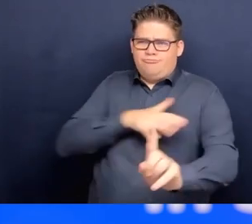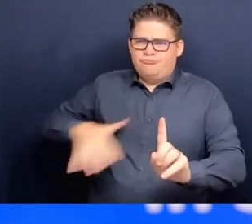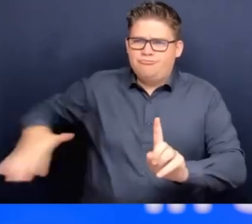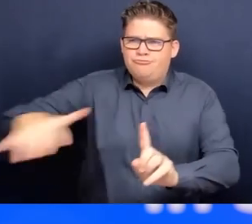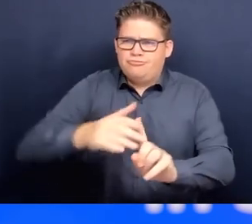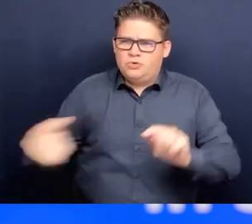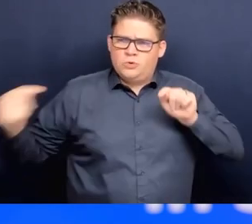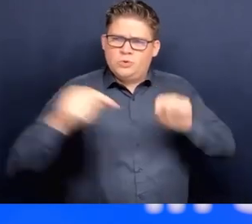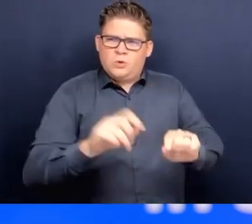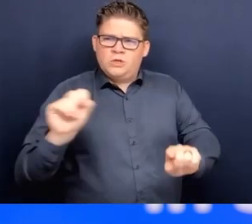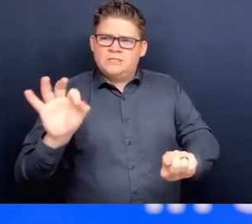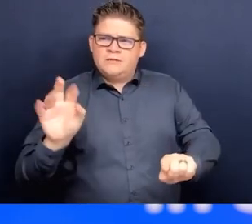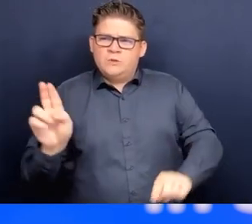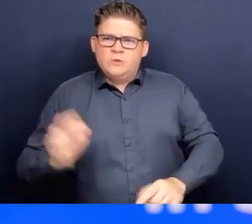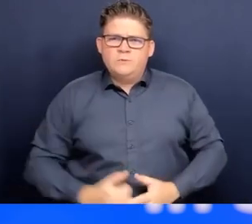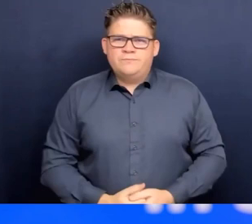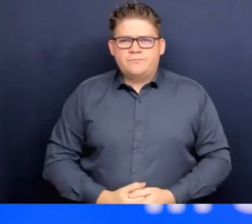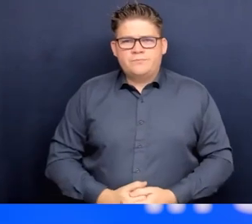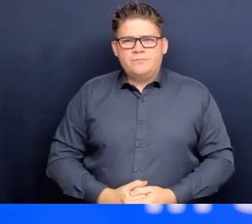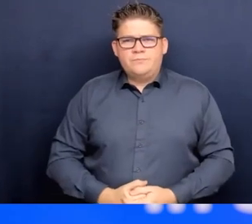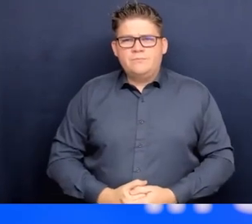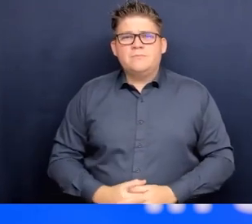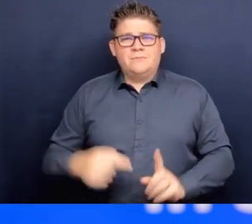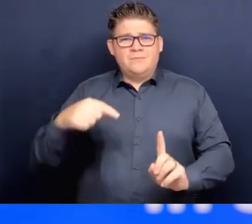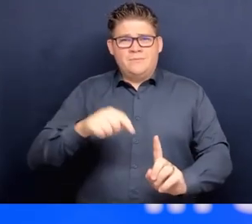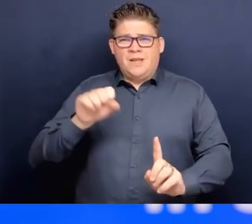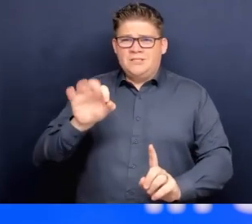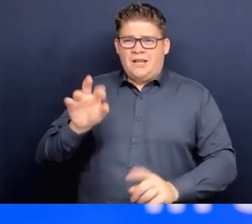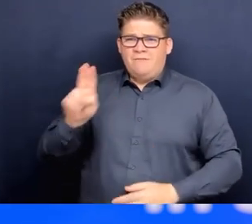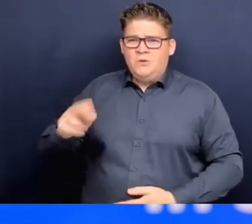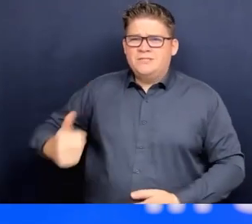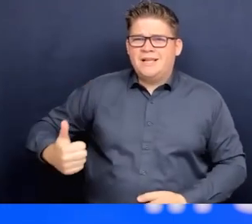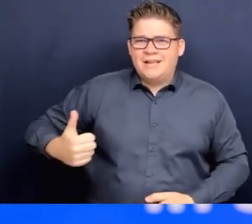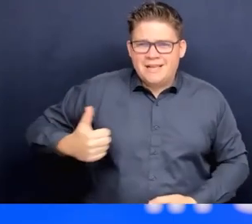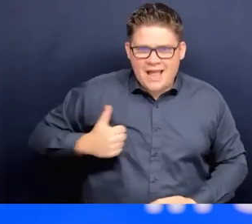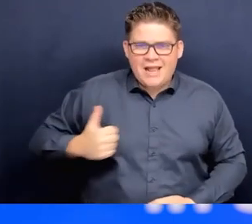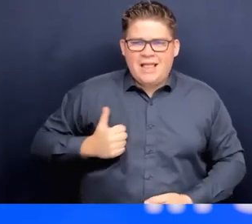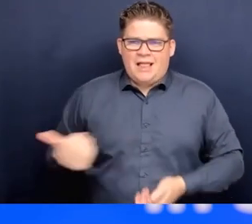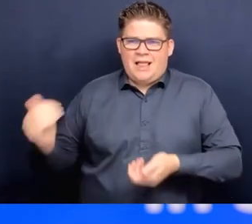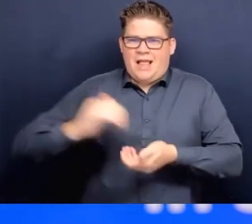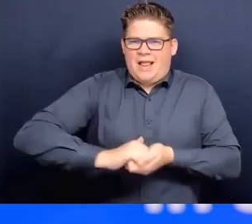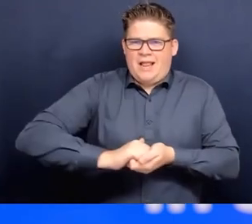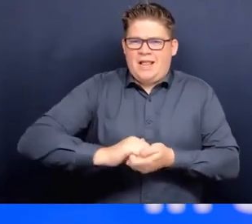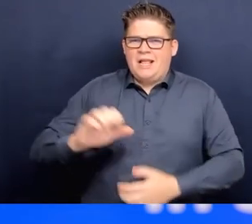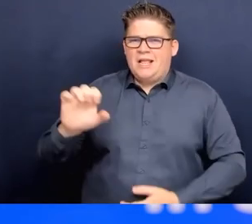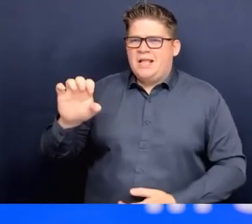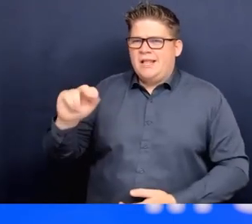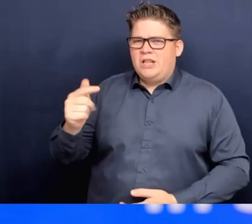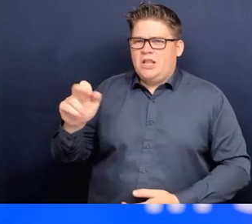people of Surrey and beyond. For these and for so many other reasons, we are proud to call SFU